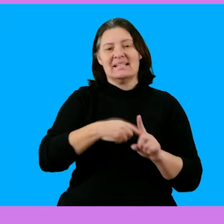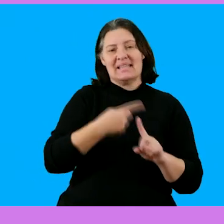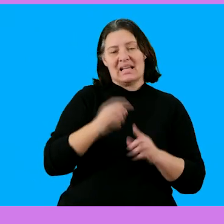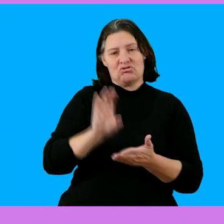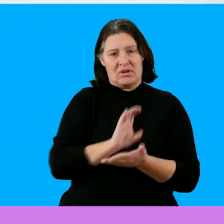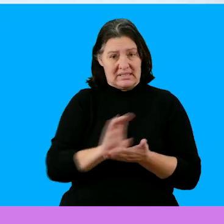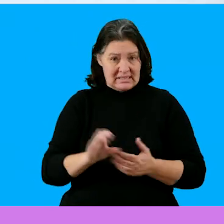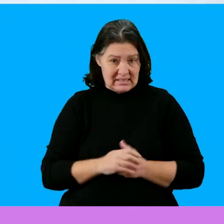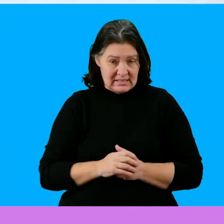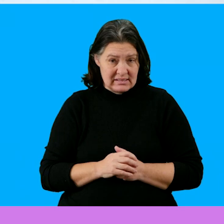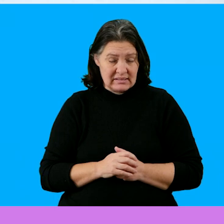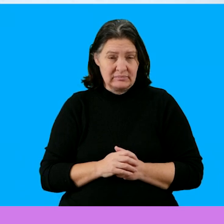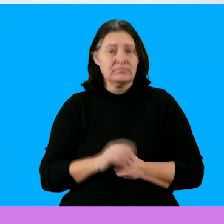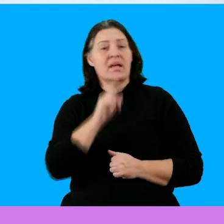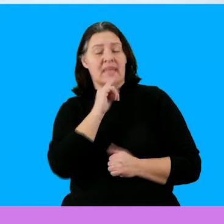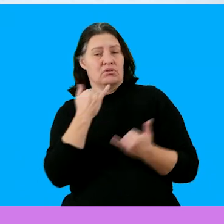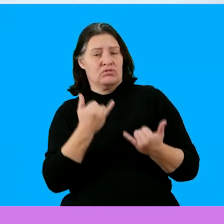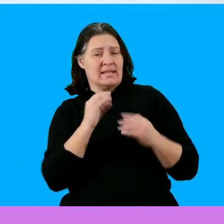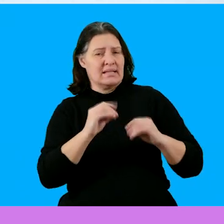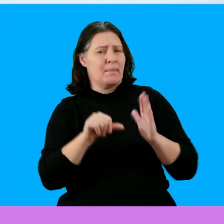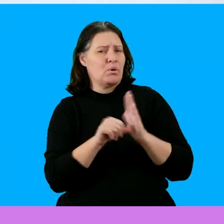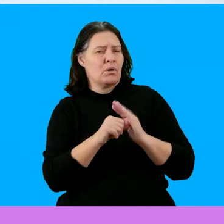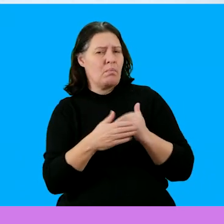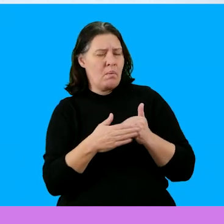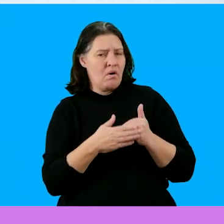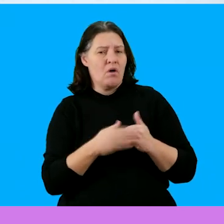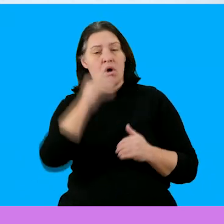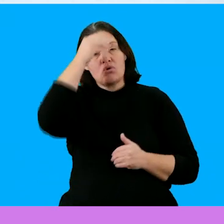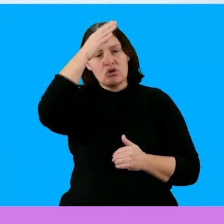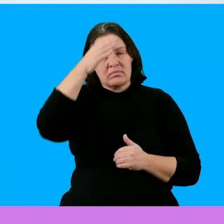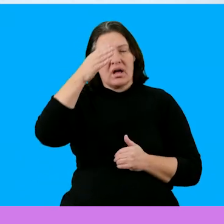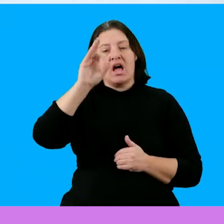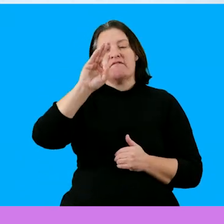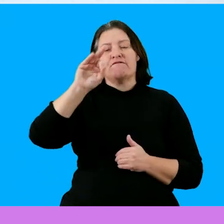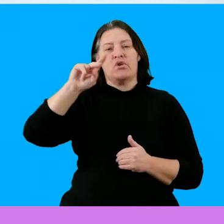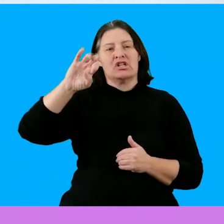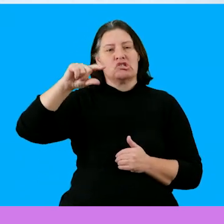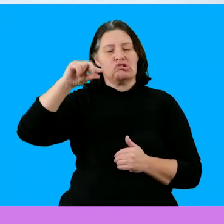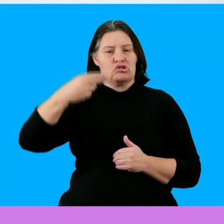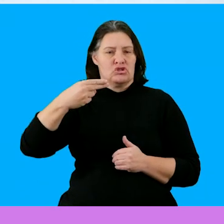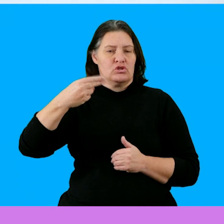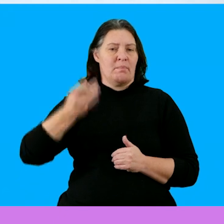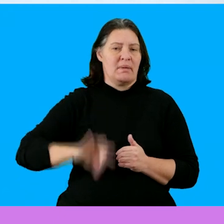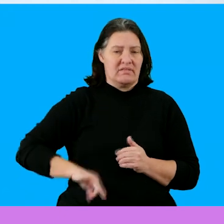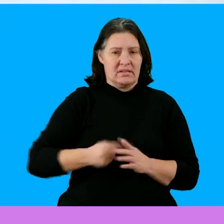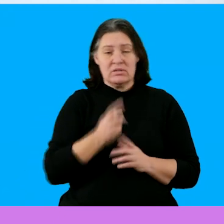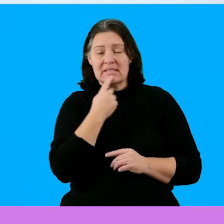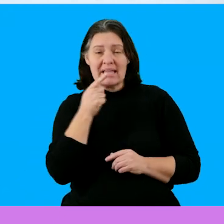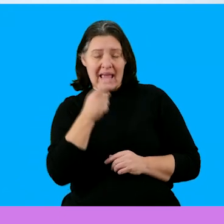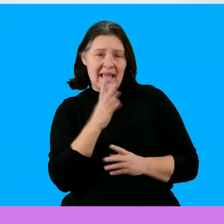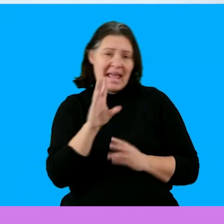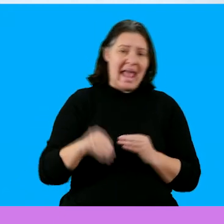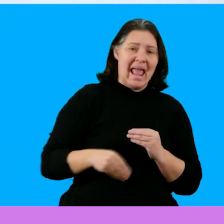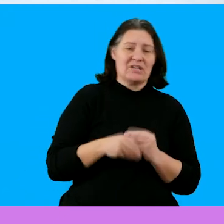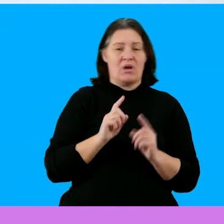credits. Okay. Then what else was important in today's lesson? The concept of fringe benefits, right? We said